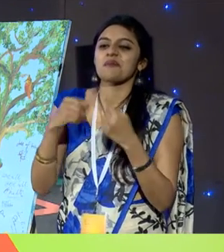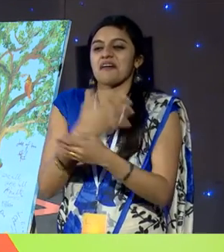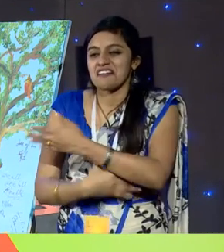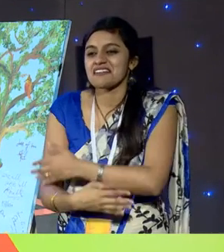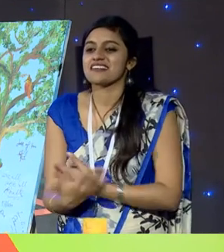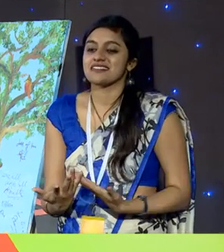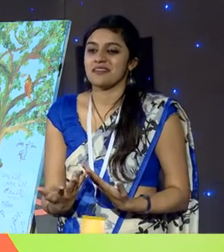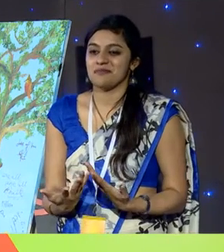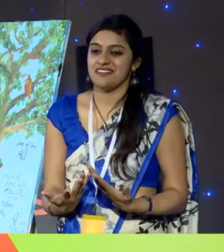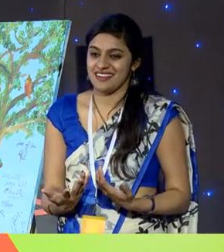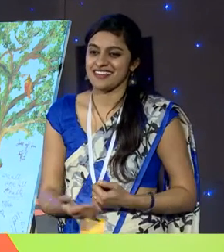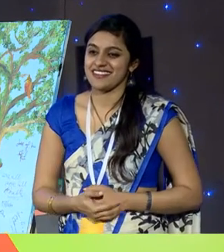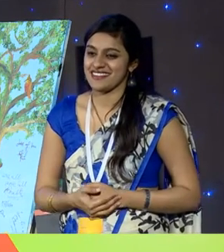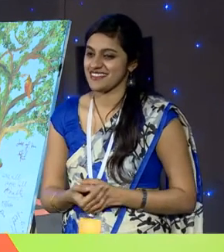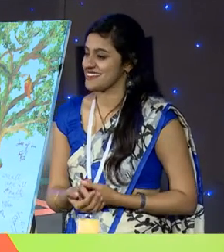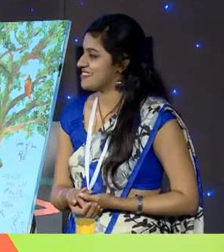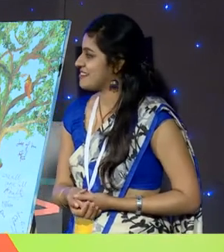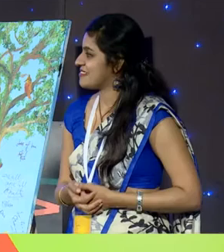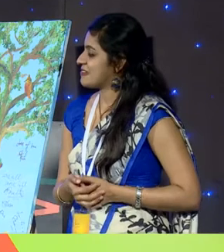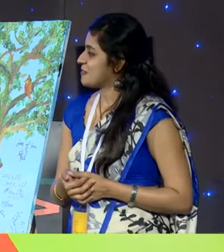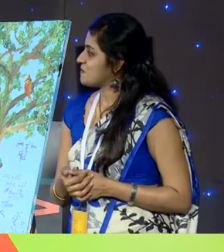the latest census suggests that only there are